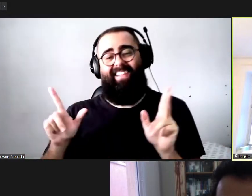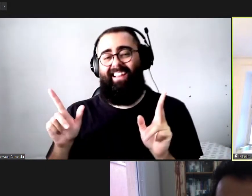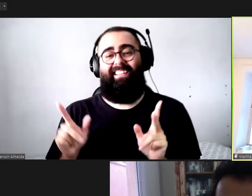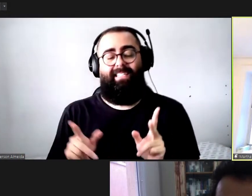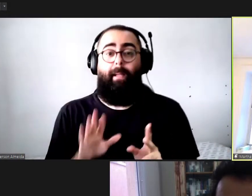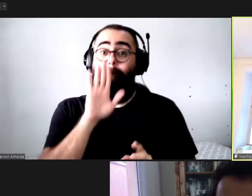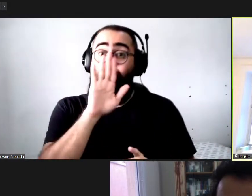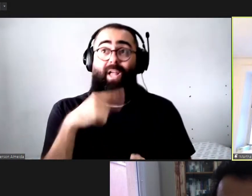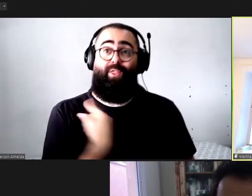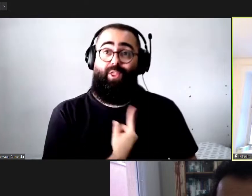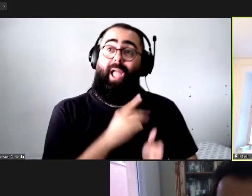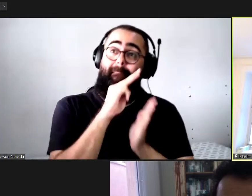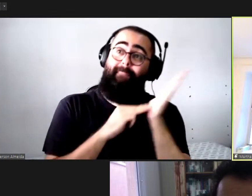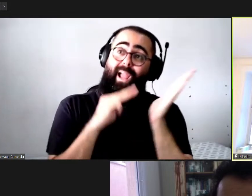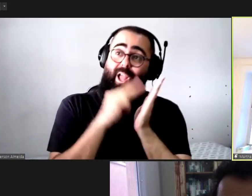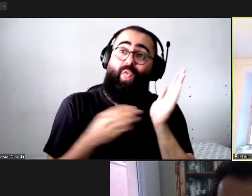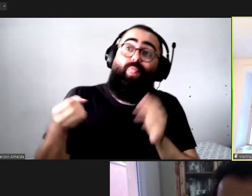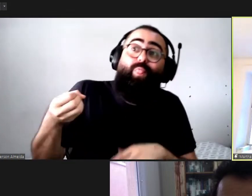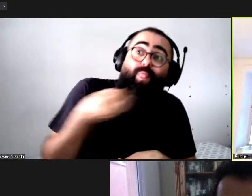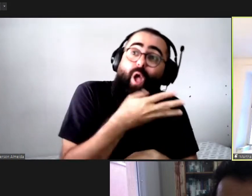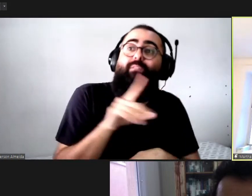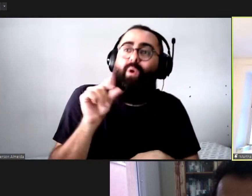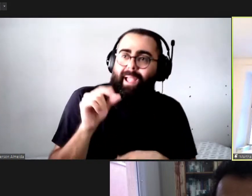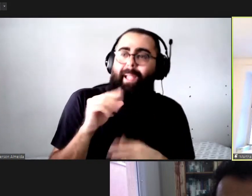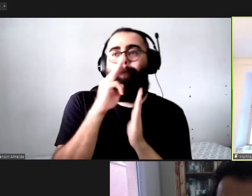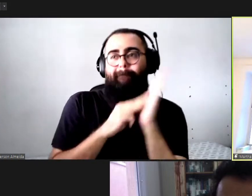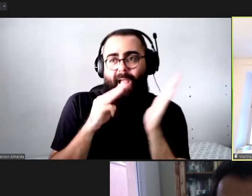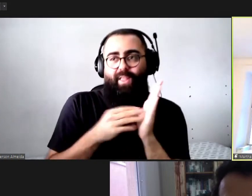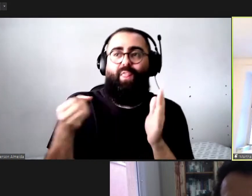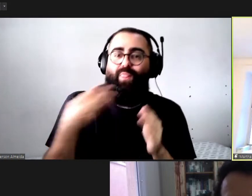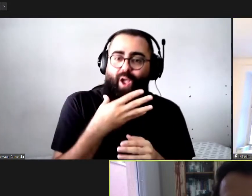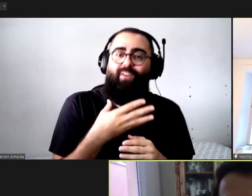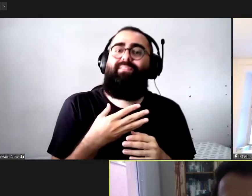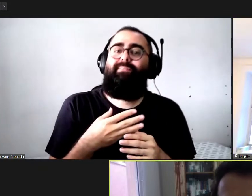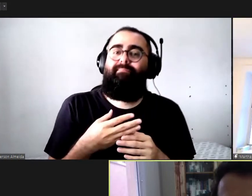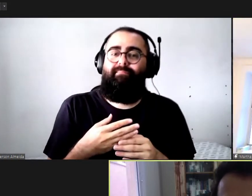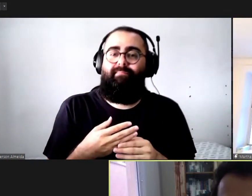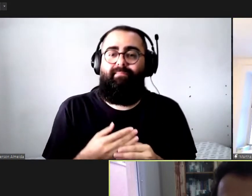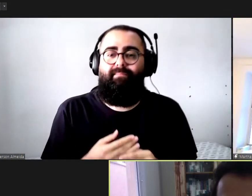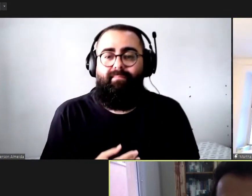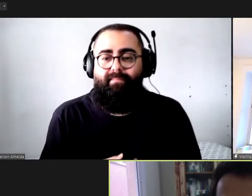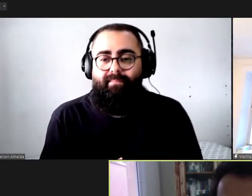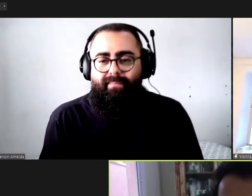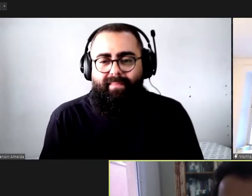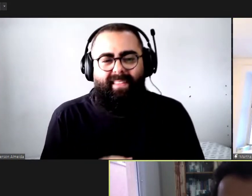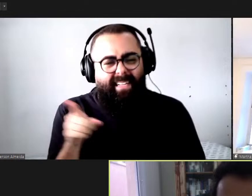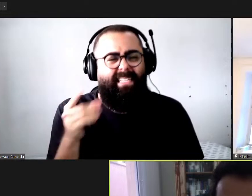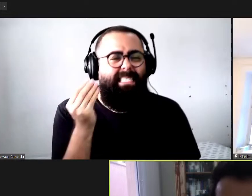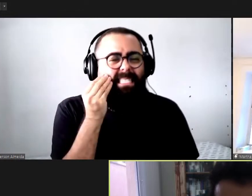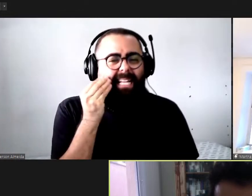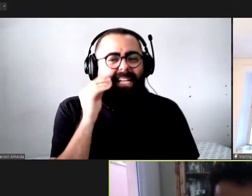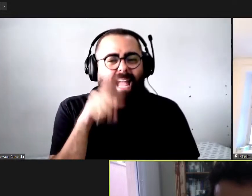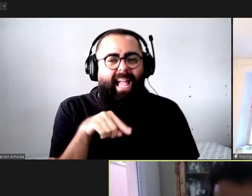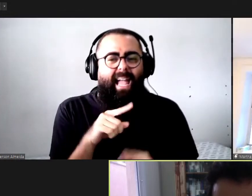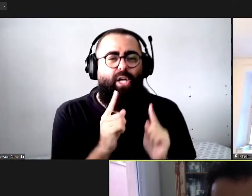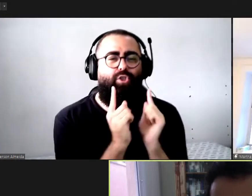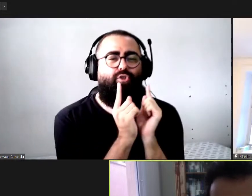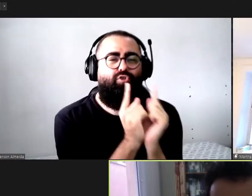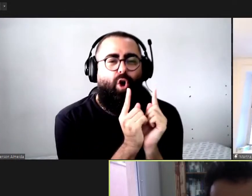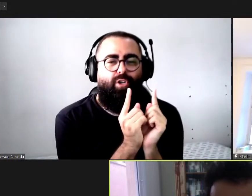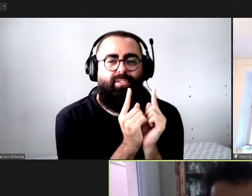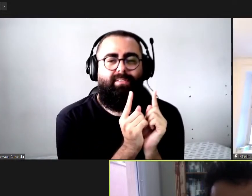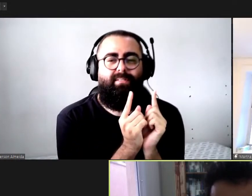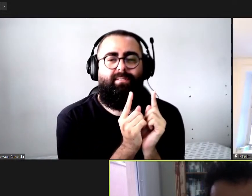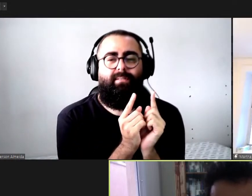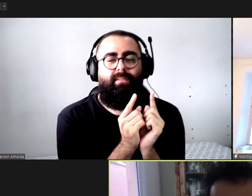putting together this method of data collection. And just a very short one is that do you think